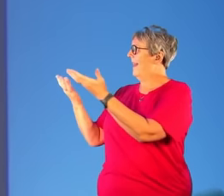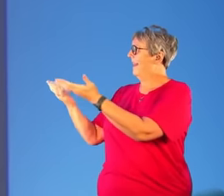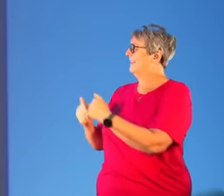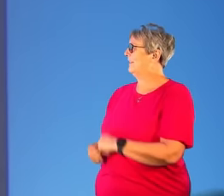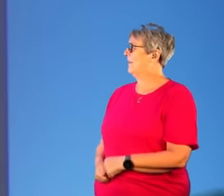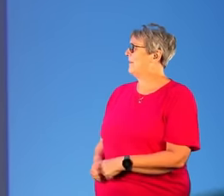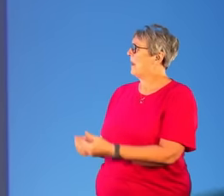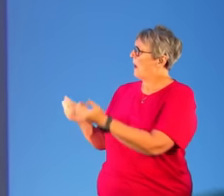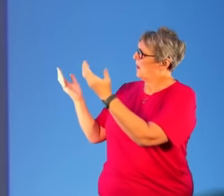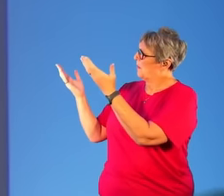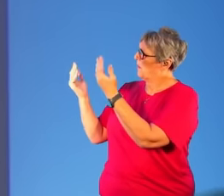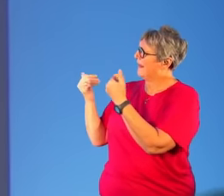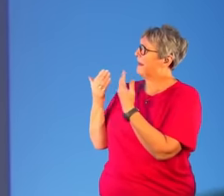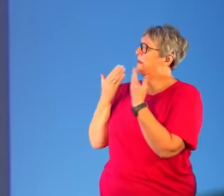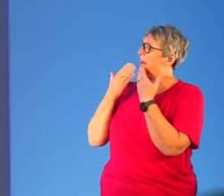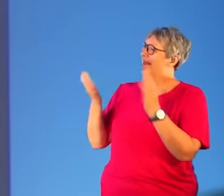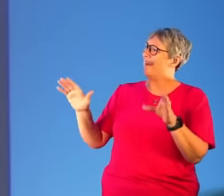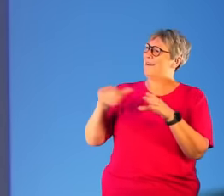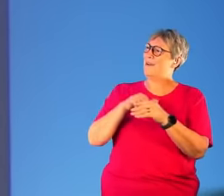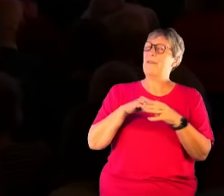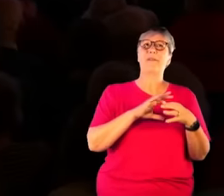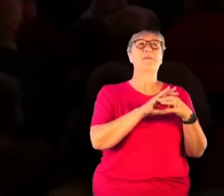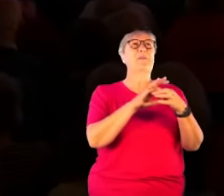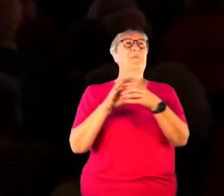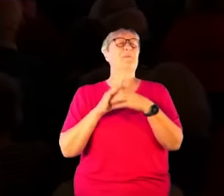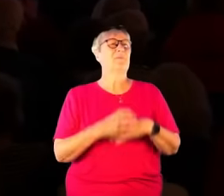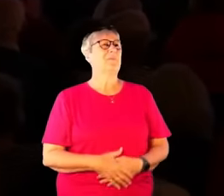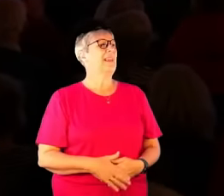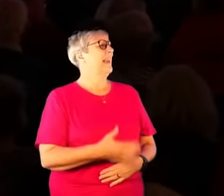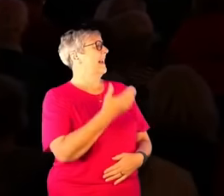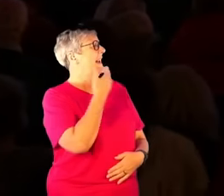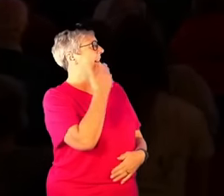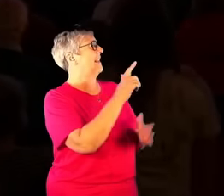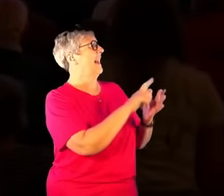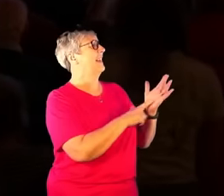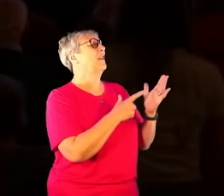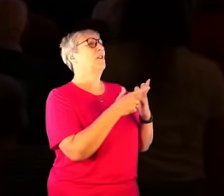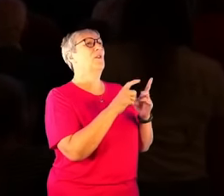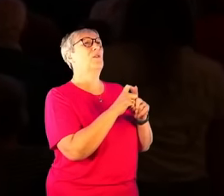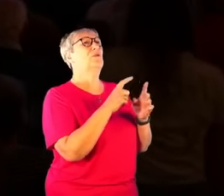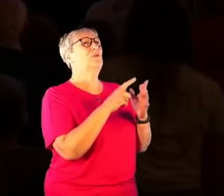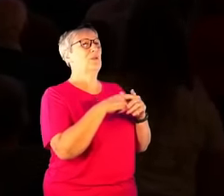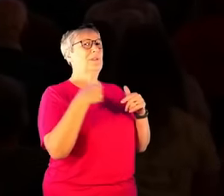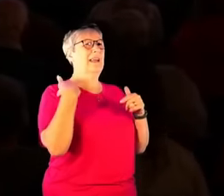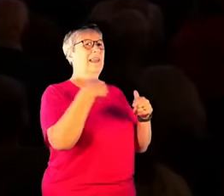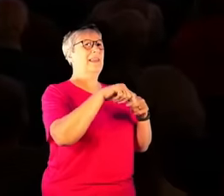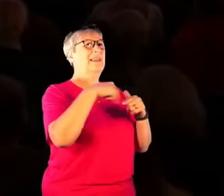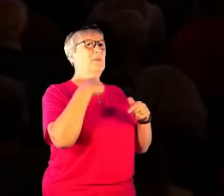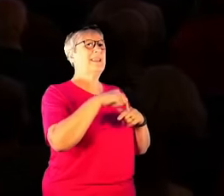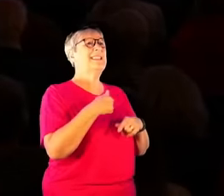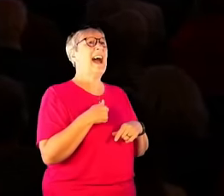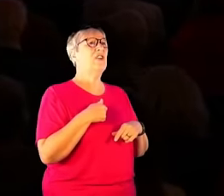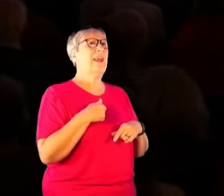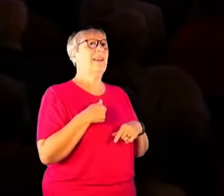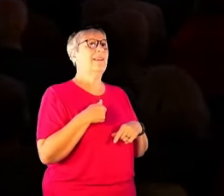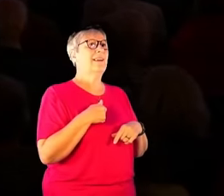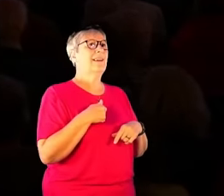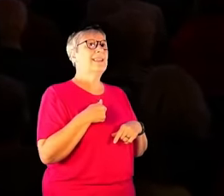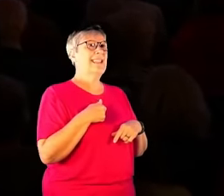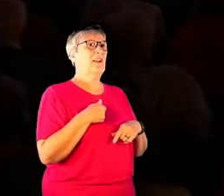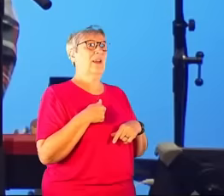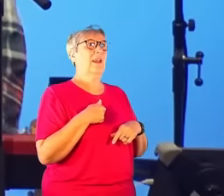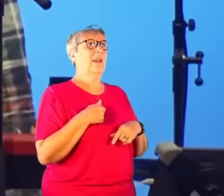Welcome, and thank you for being with us. Thanks so much, Judy. Give Judy a round of applause. She's been fantastic this week with Martin leading.